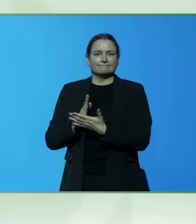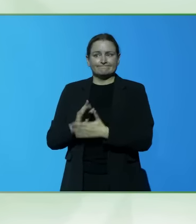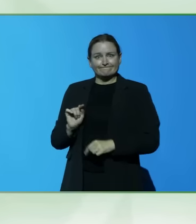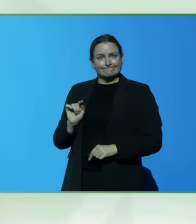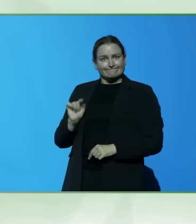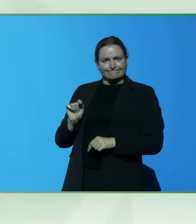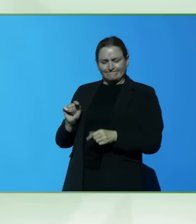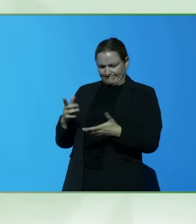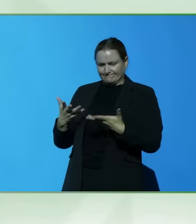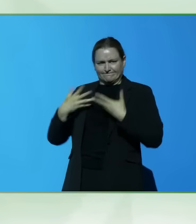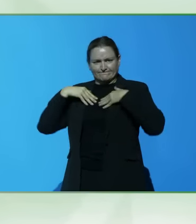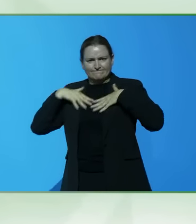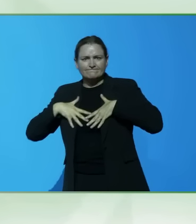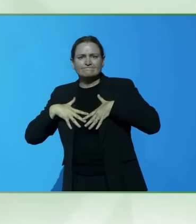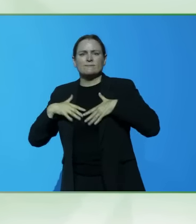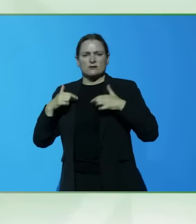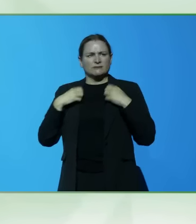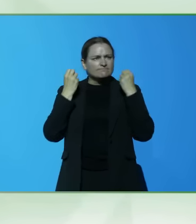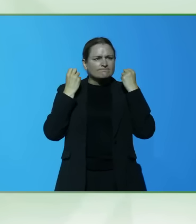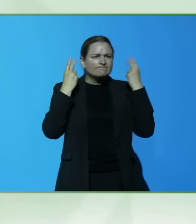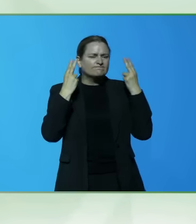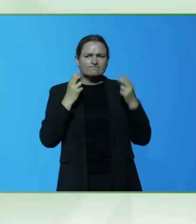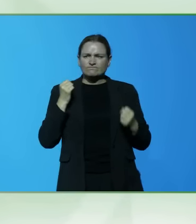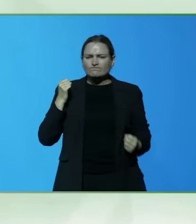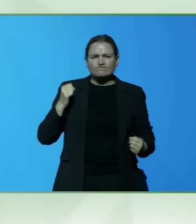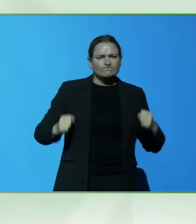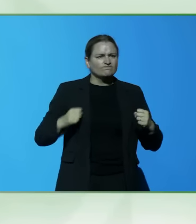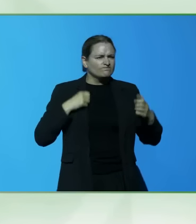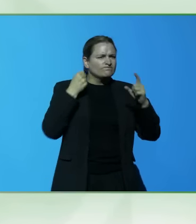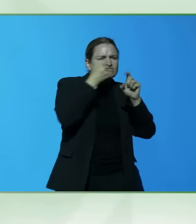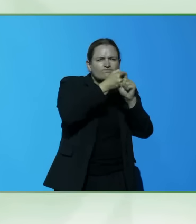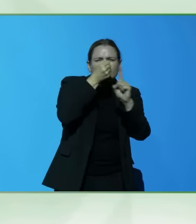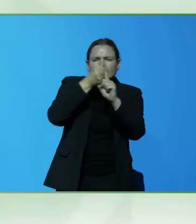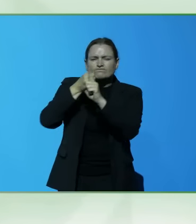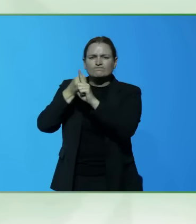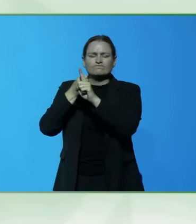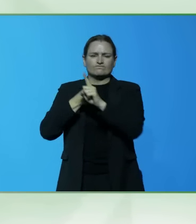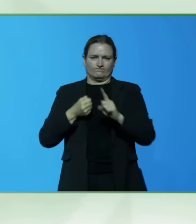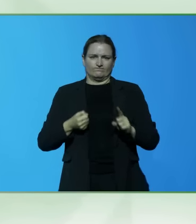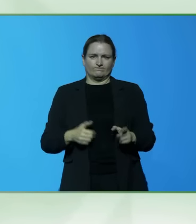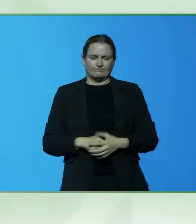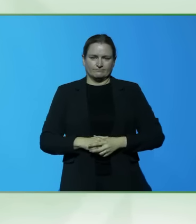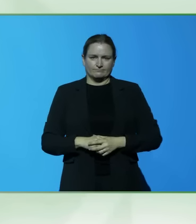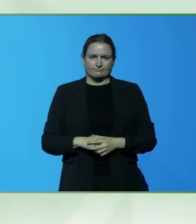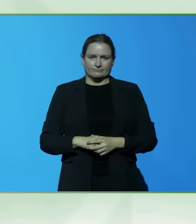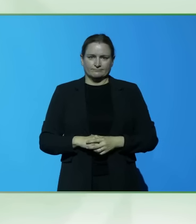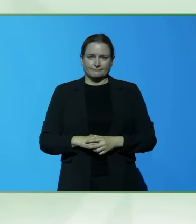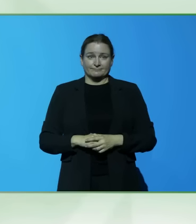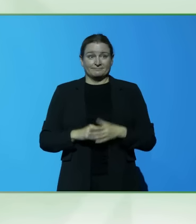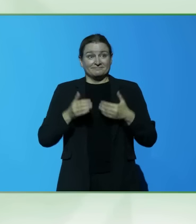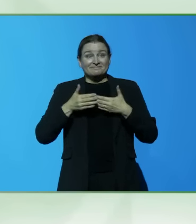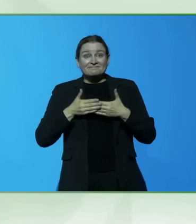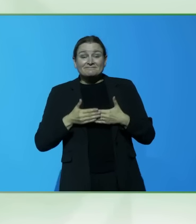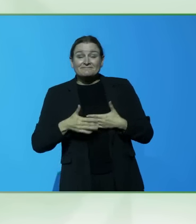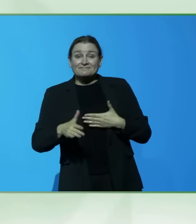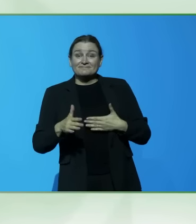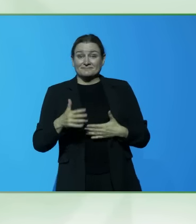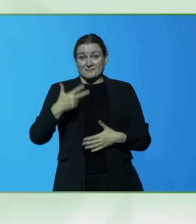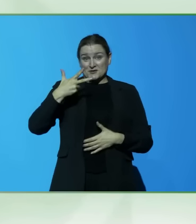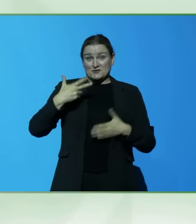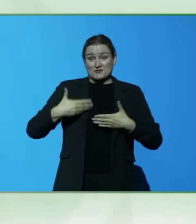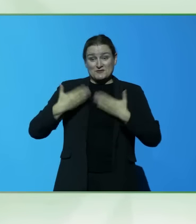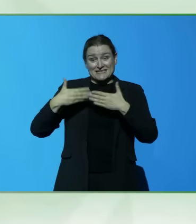the storm. Over the next few days, you will meet people from around the